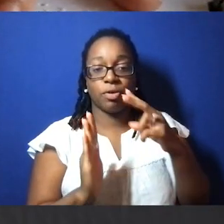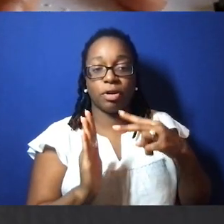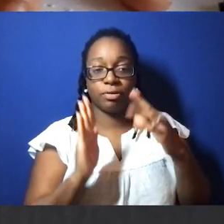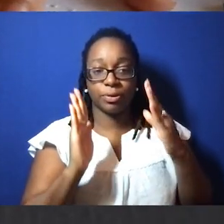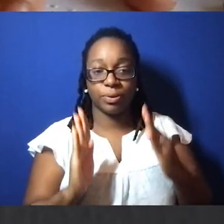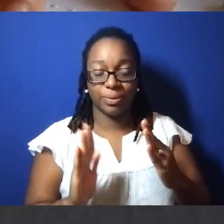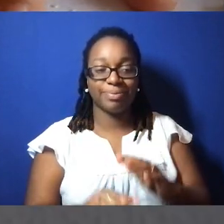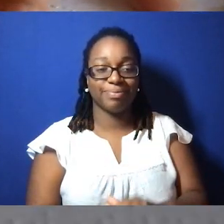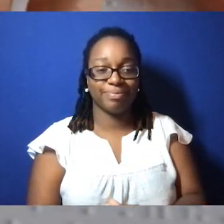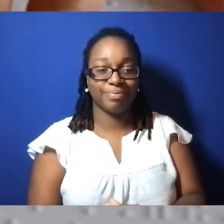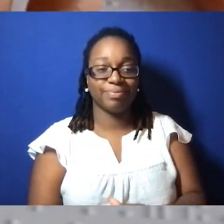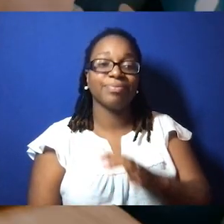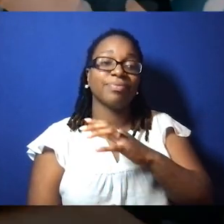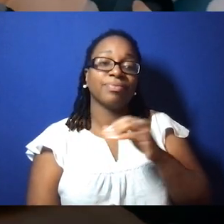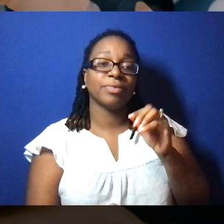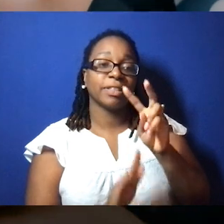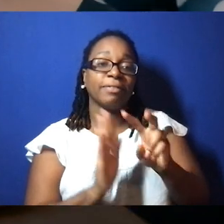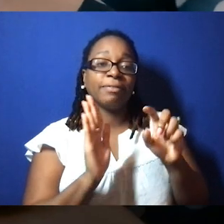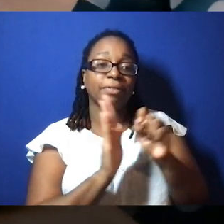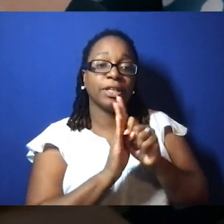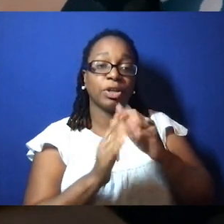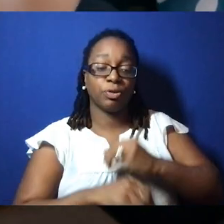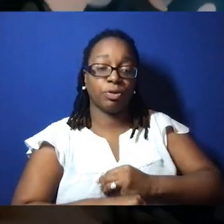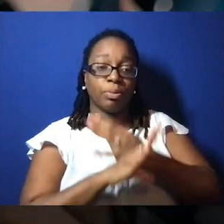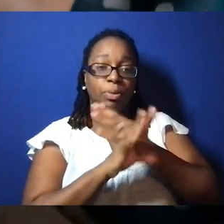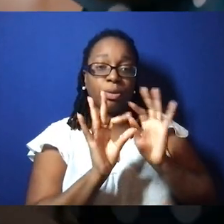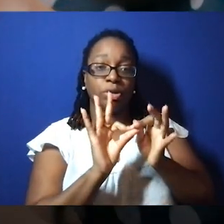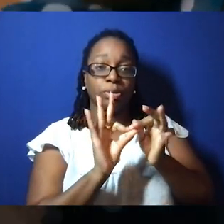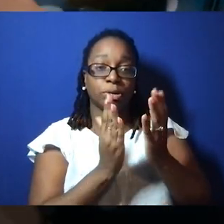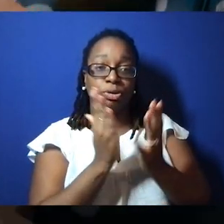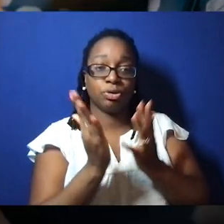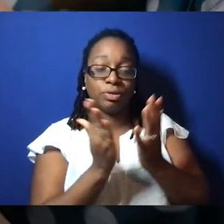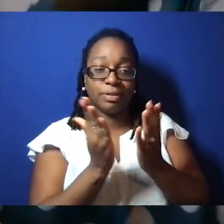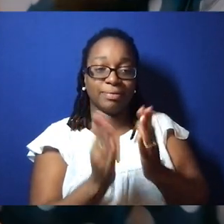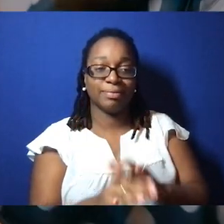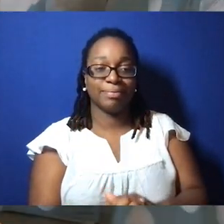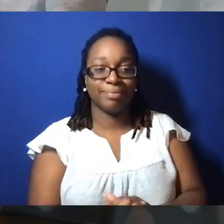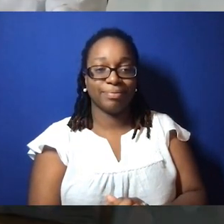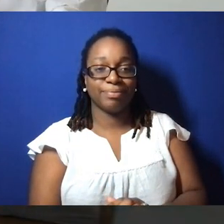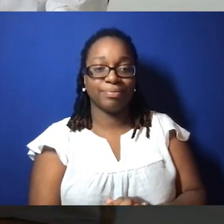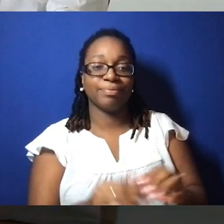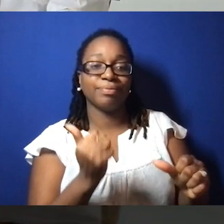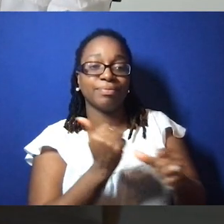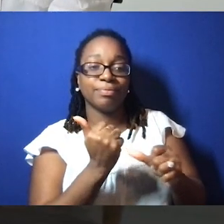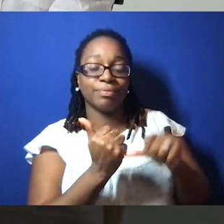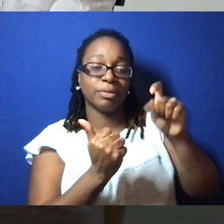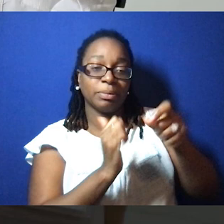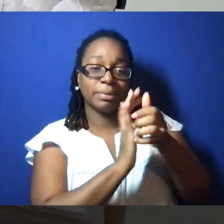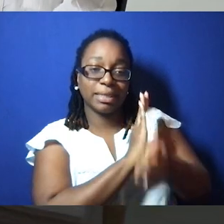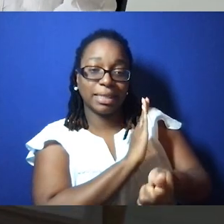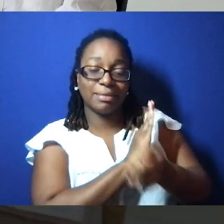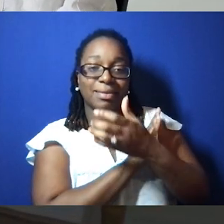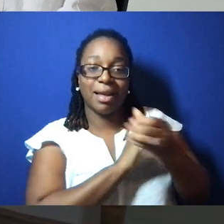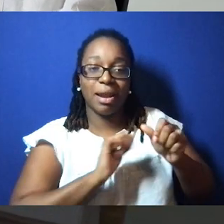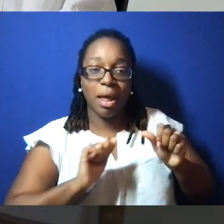qualified readers, and video remote interpreting services. The assistant